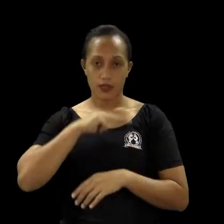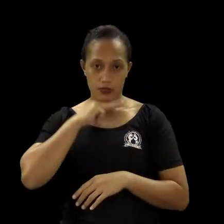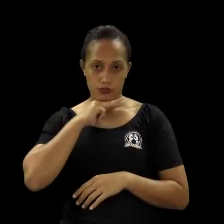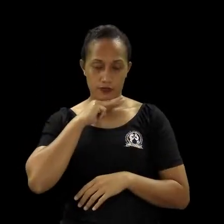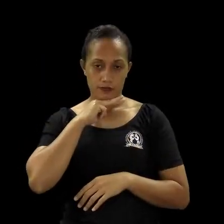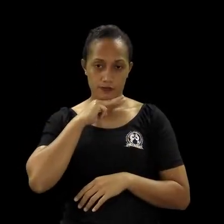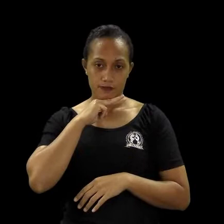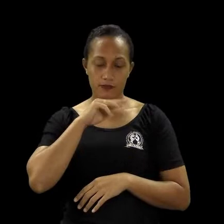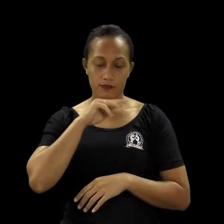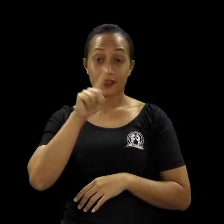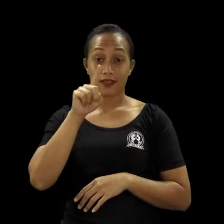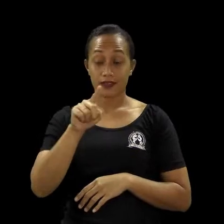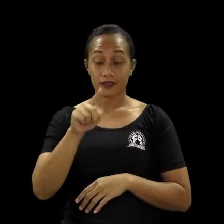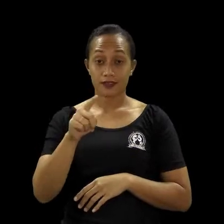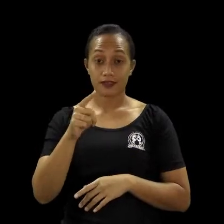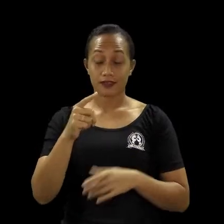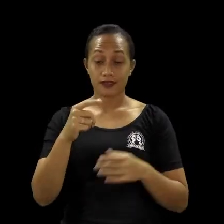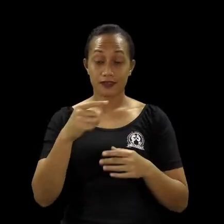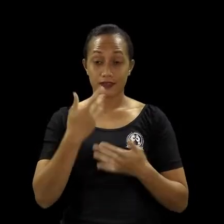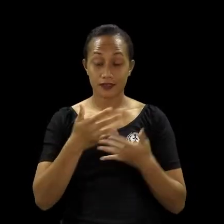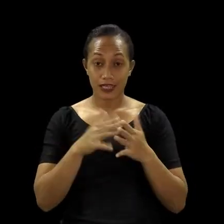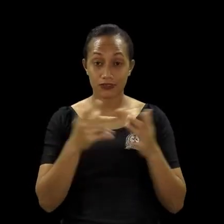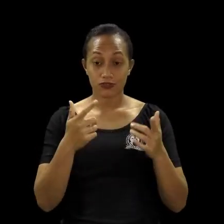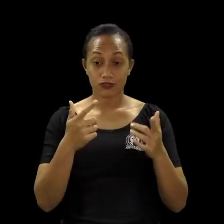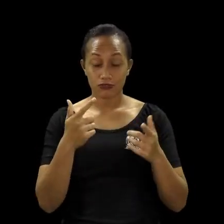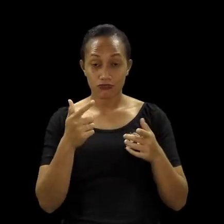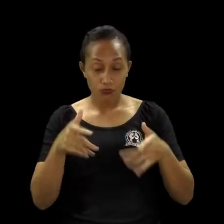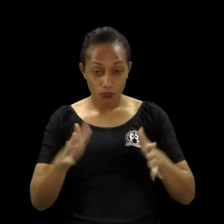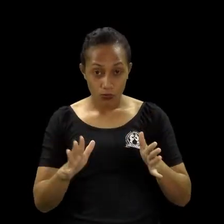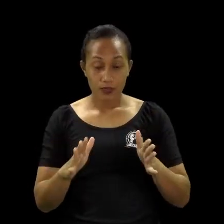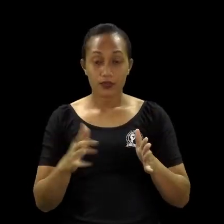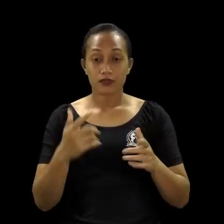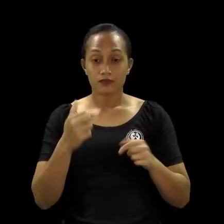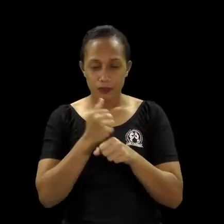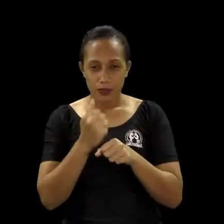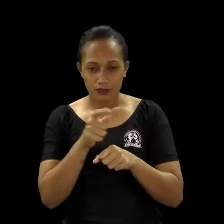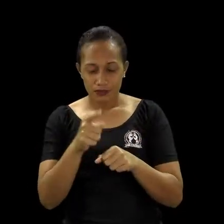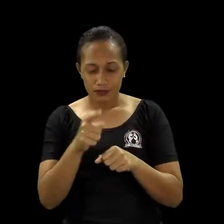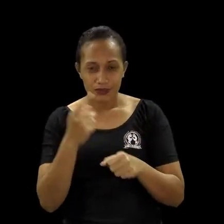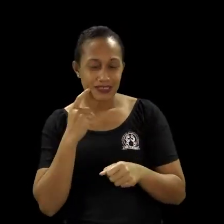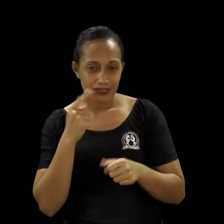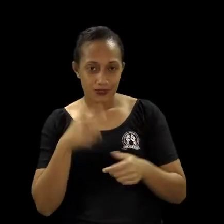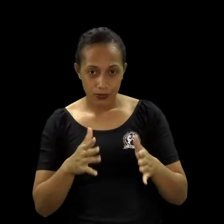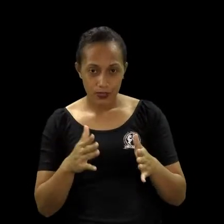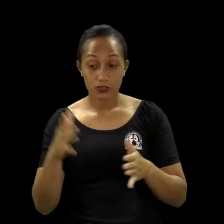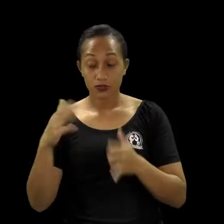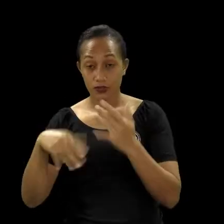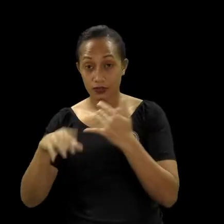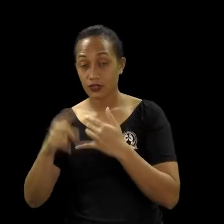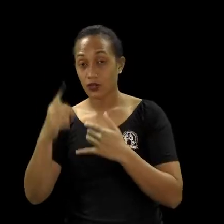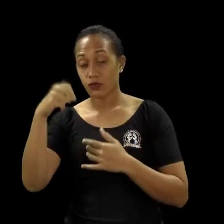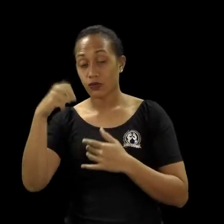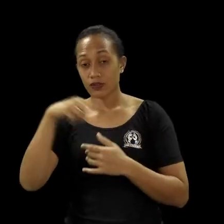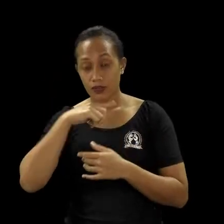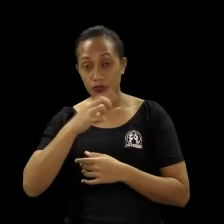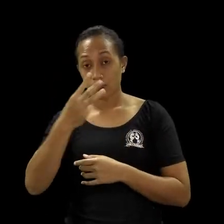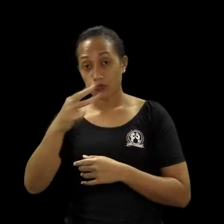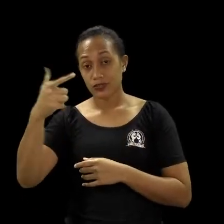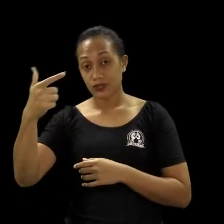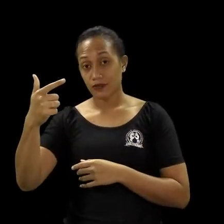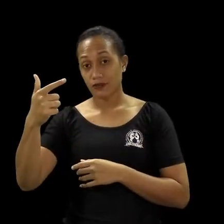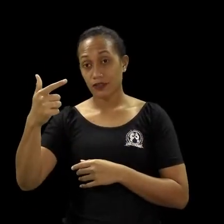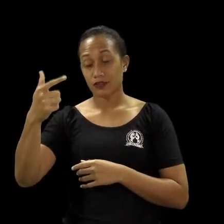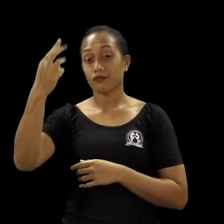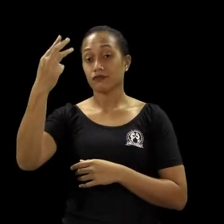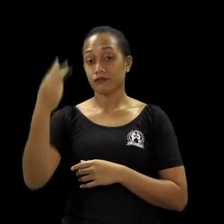300. And this is about as simplified as I can think of making it. And so this is our final answer, 137